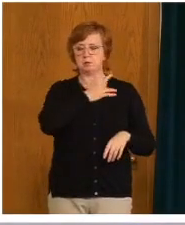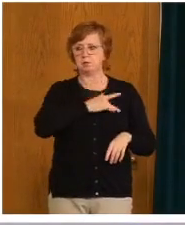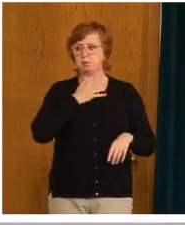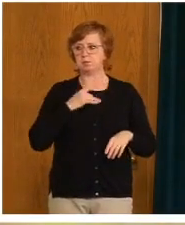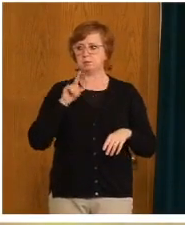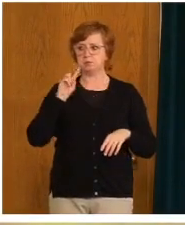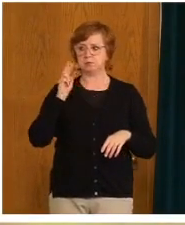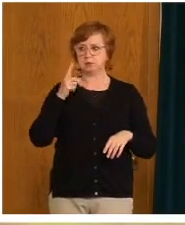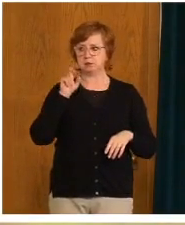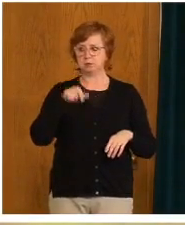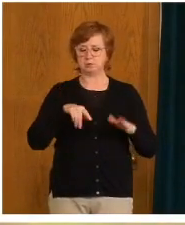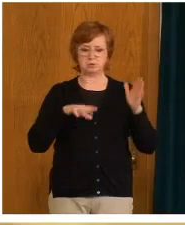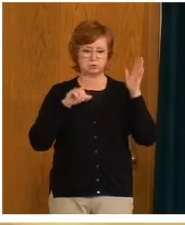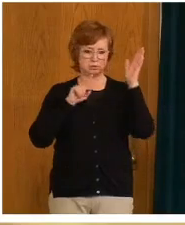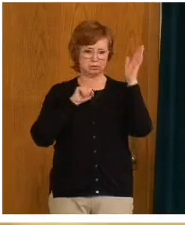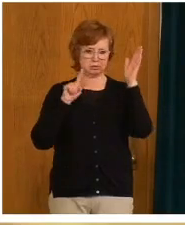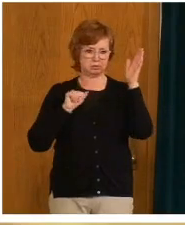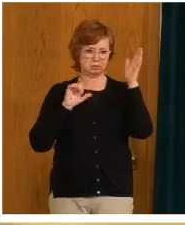Follow-up, Zach?